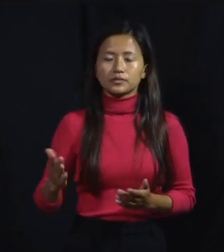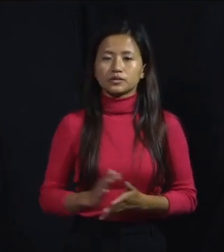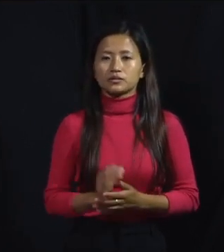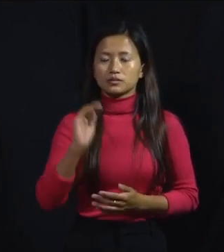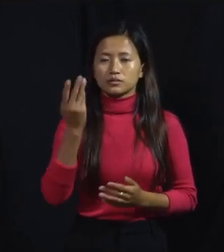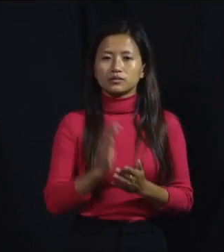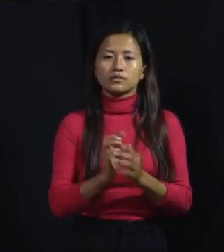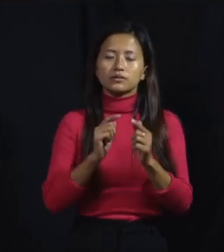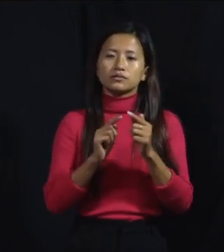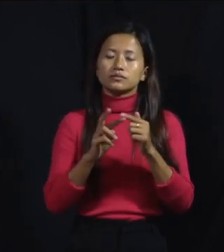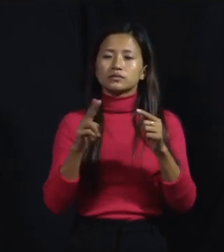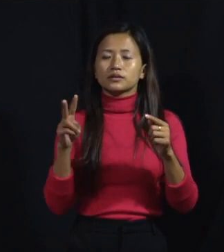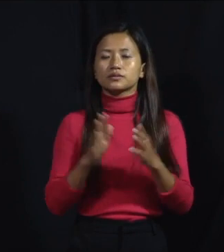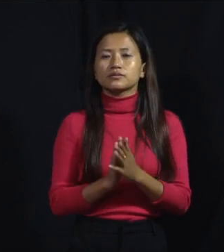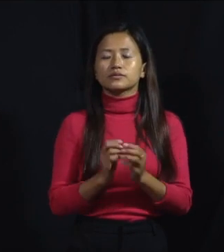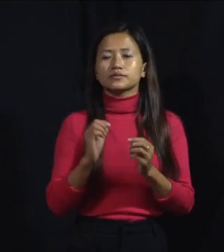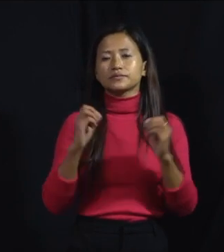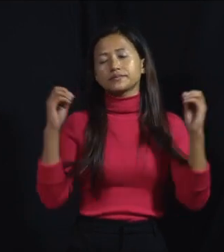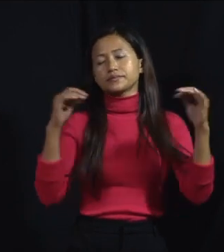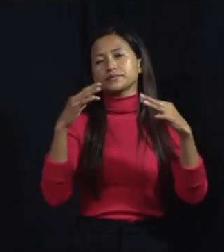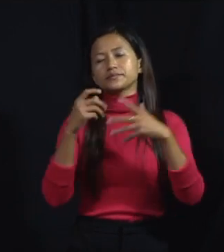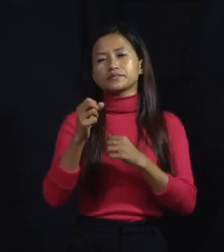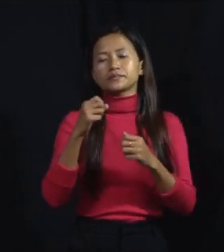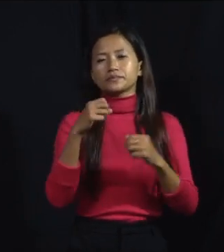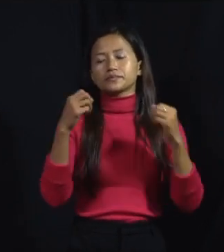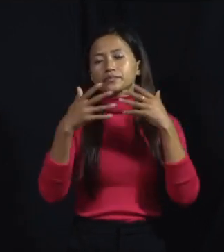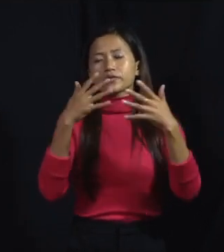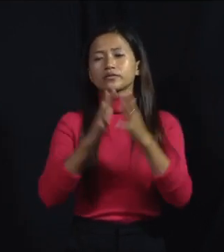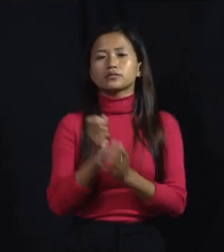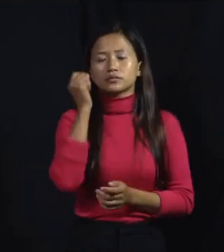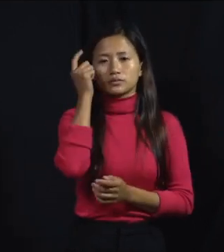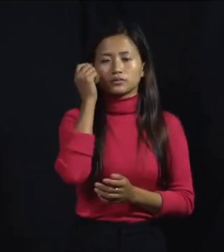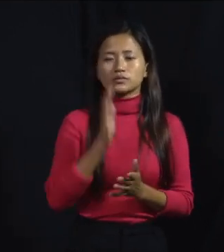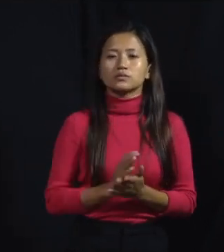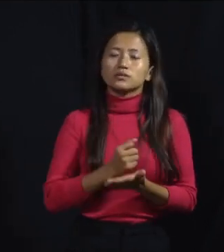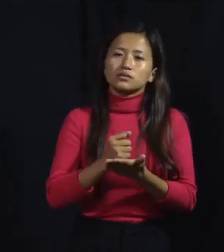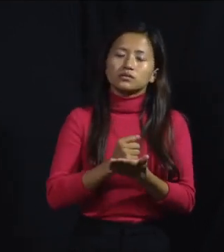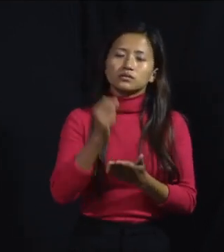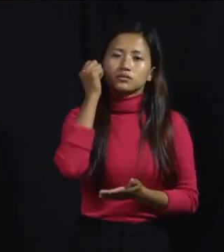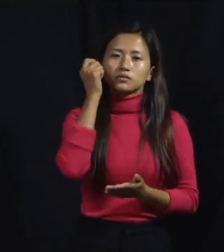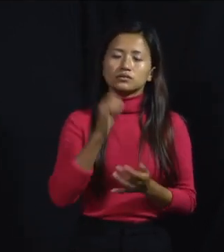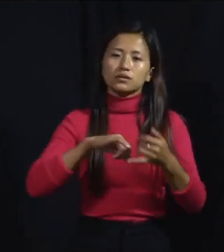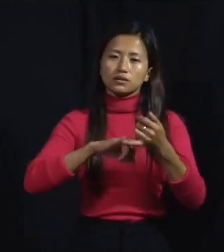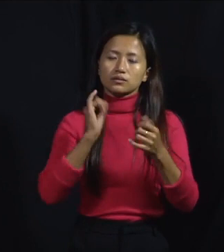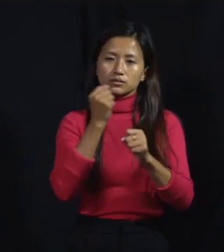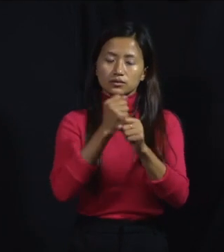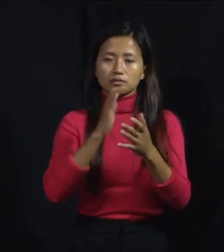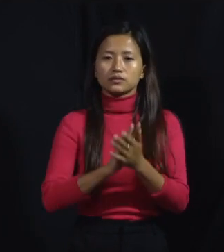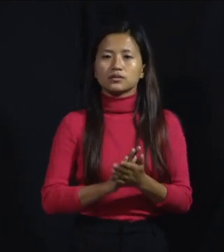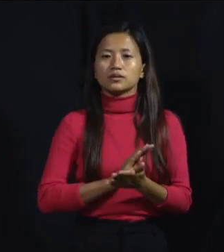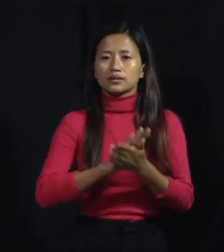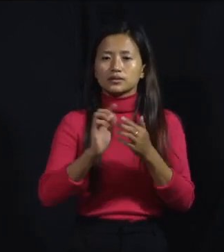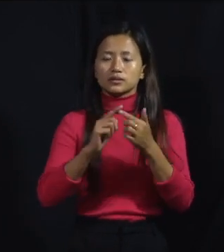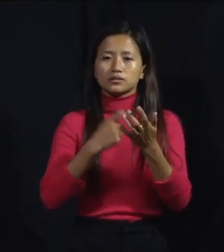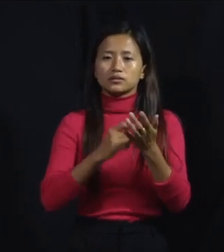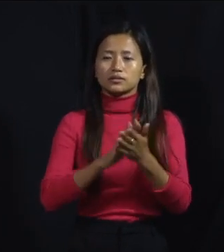the types of environment that we understood. Now let us try to understand the significance of